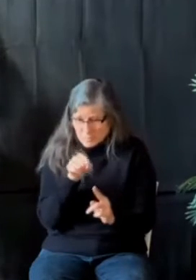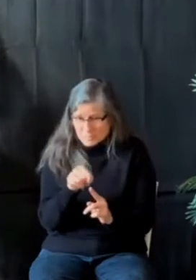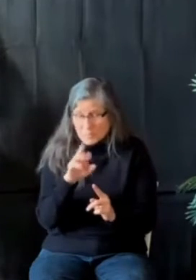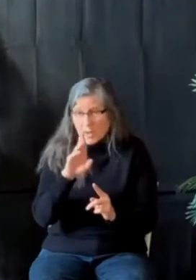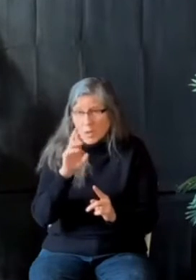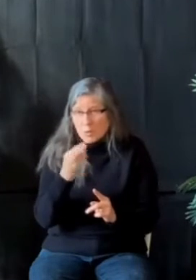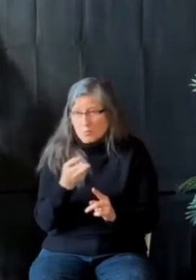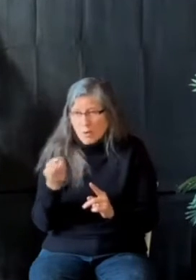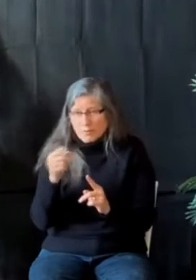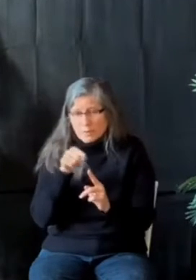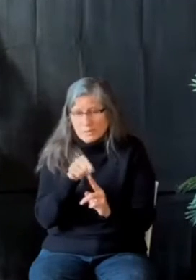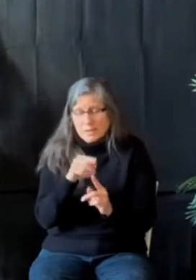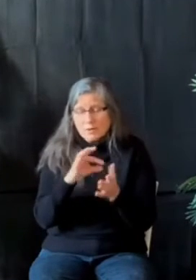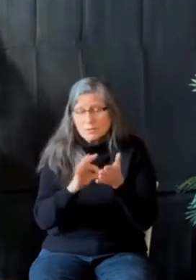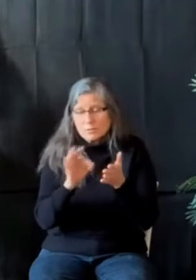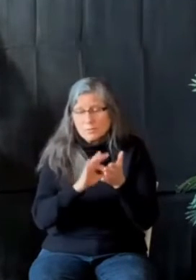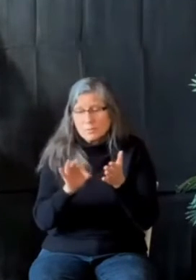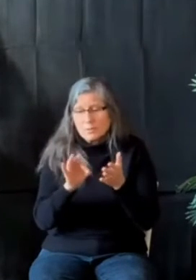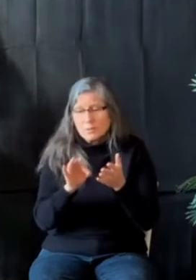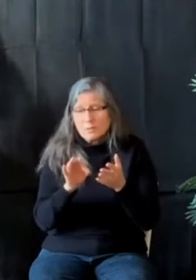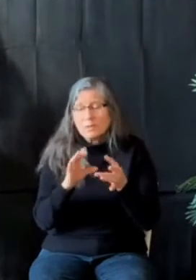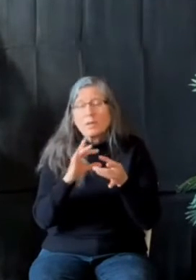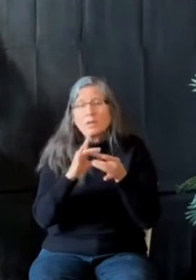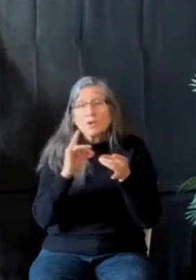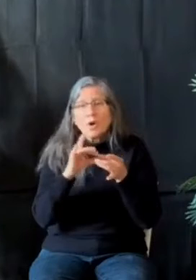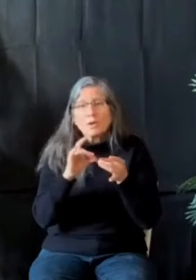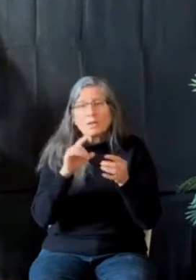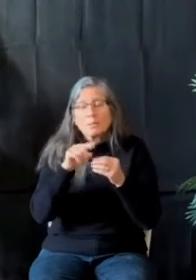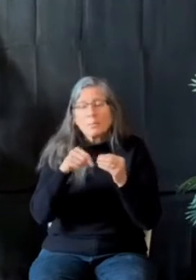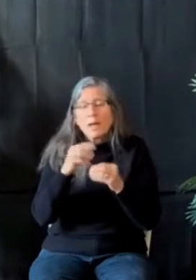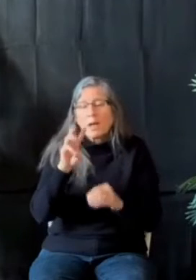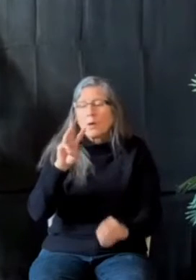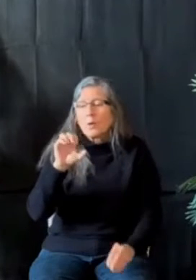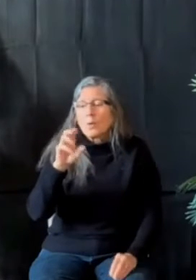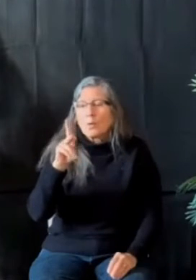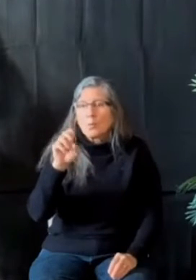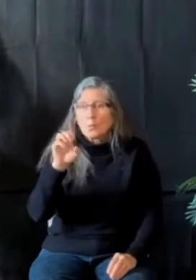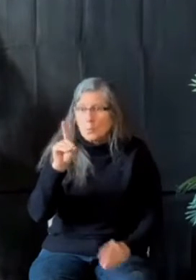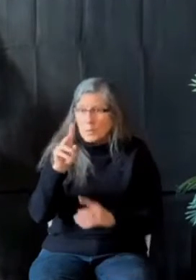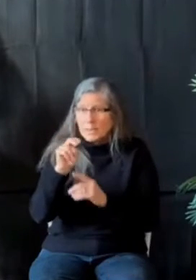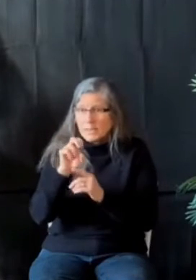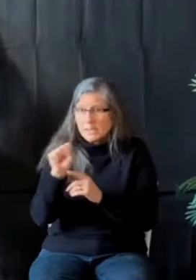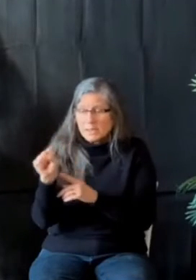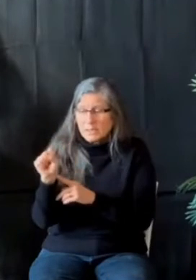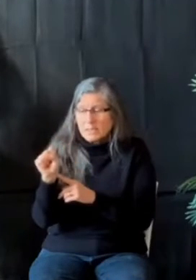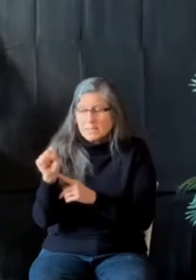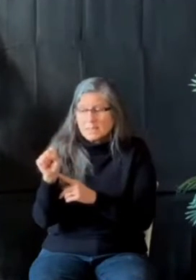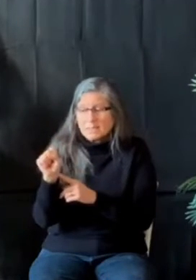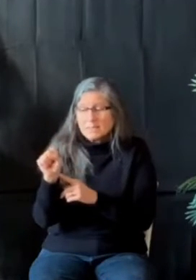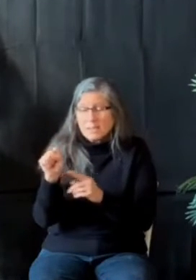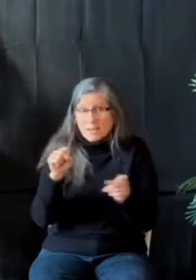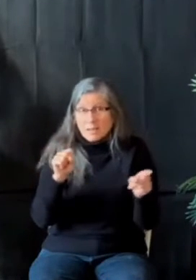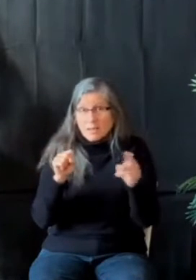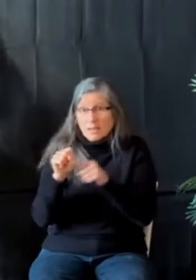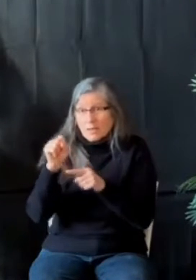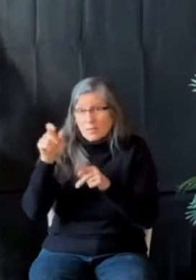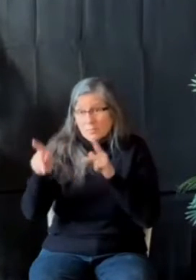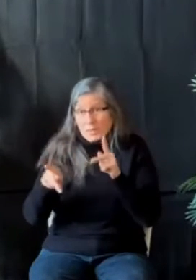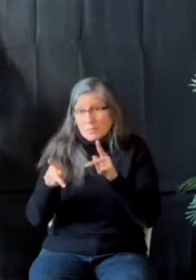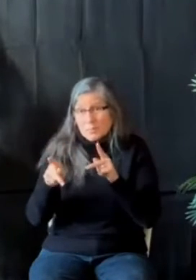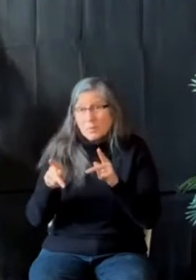scripture that talks about the wickedness of men and them being written in dust. Look at